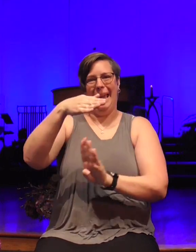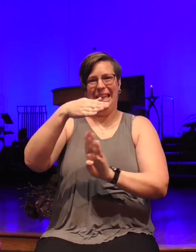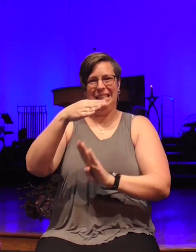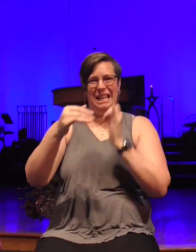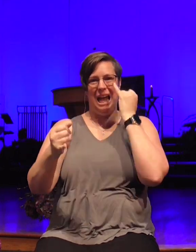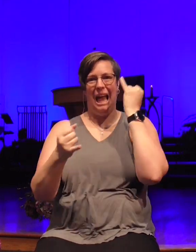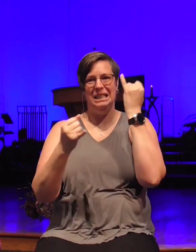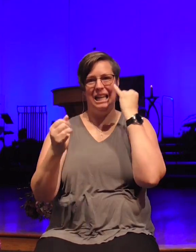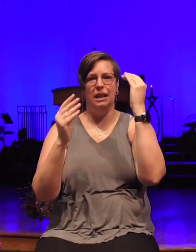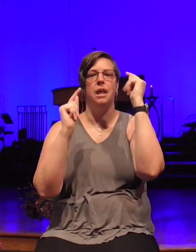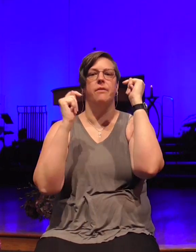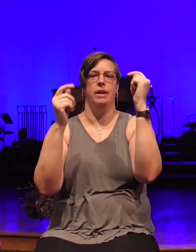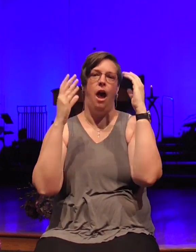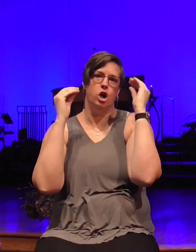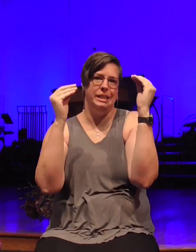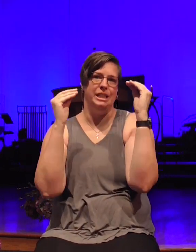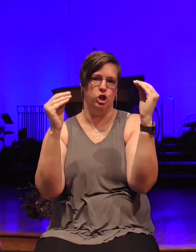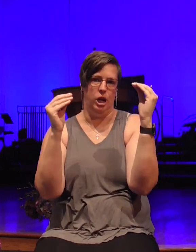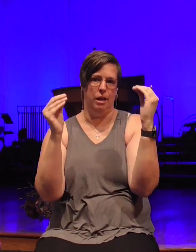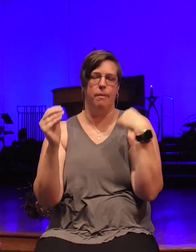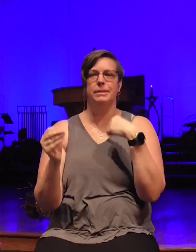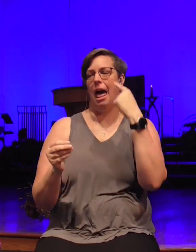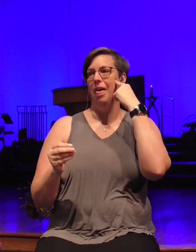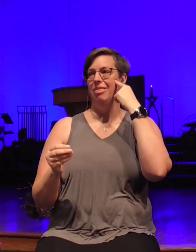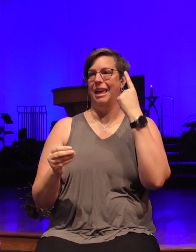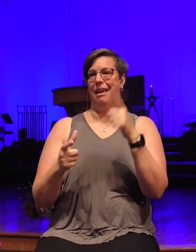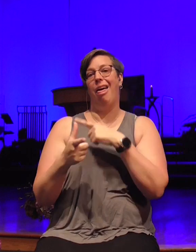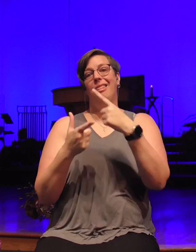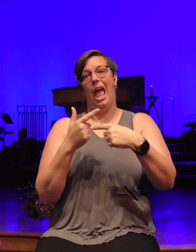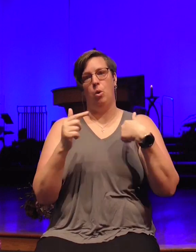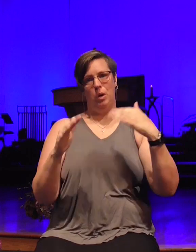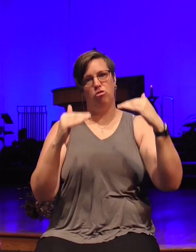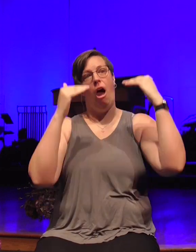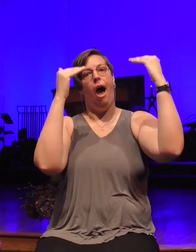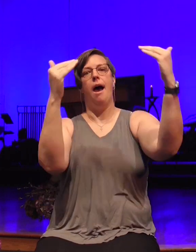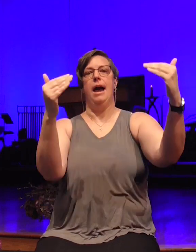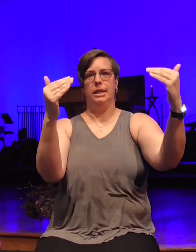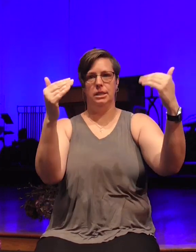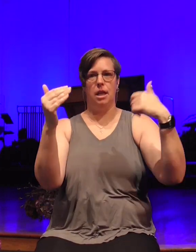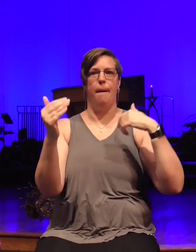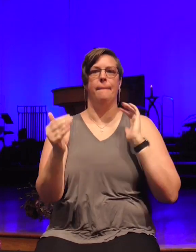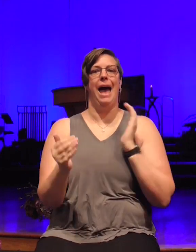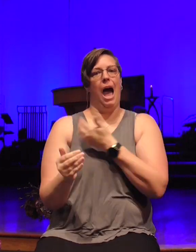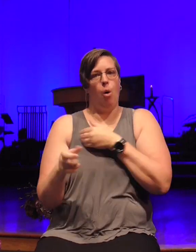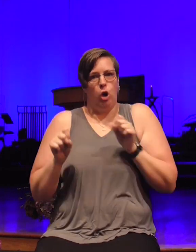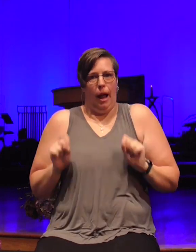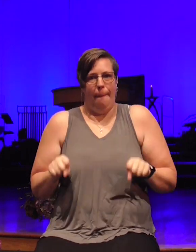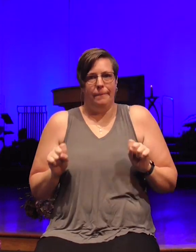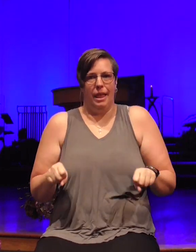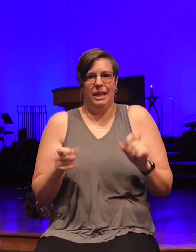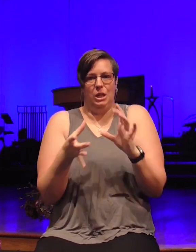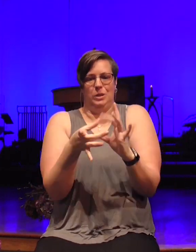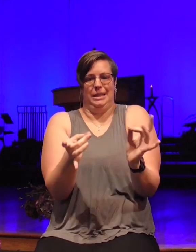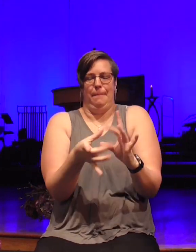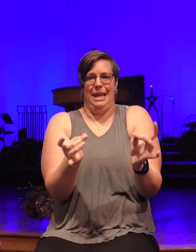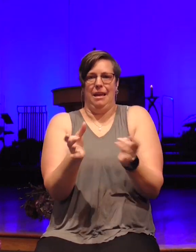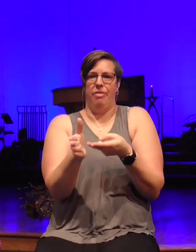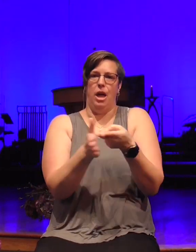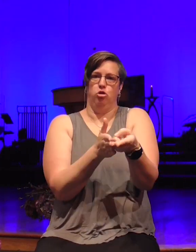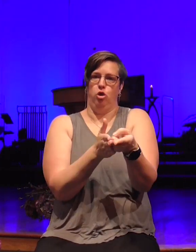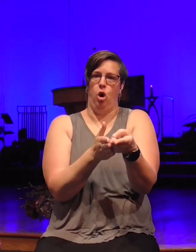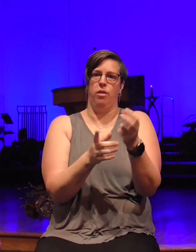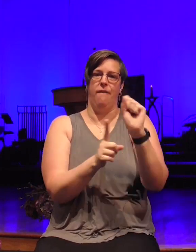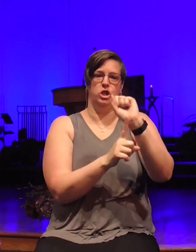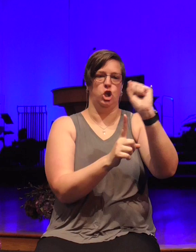which I think then we rise up in our ability to speak truth to circumstance. A synonym